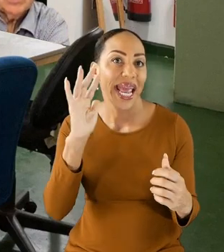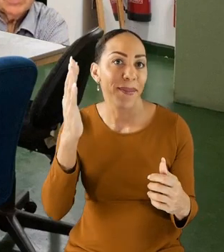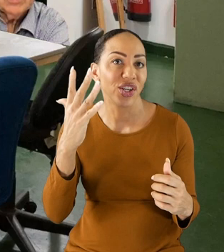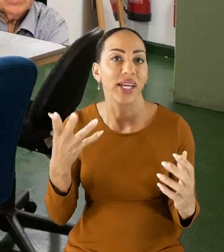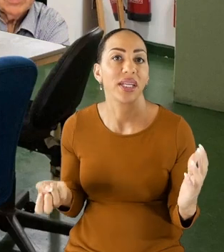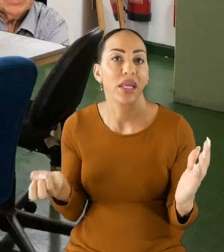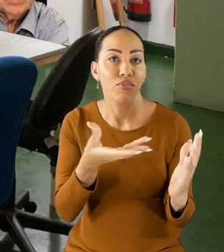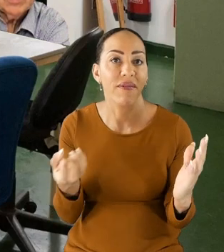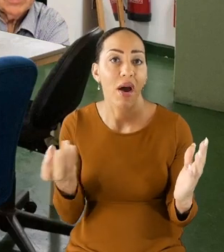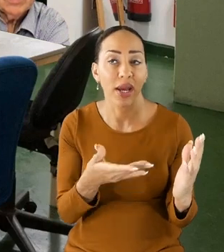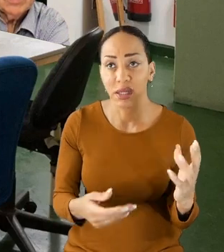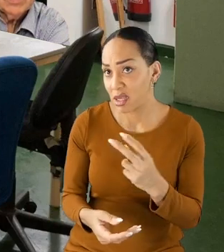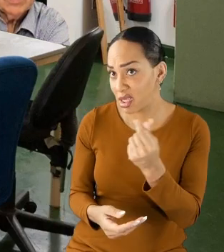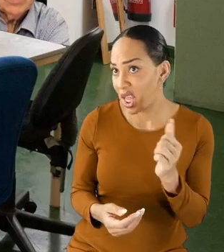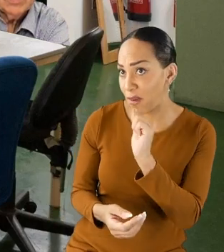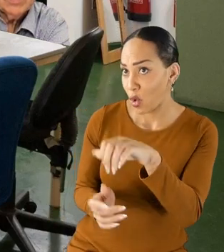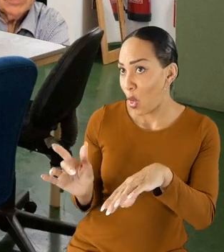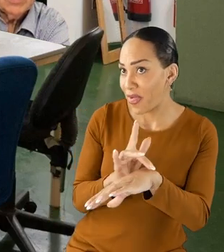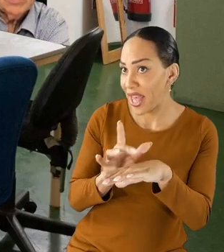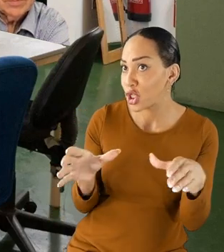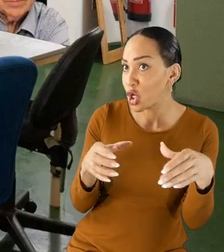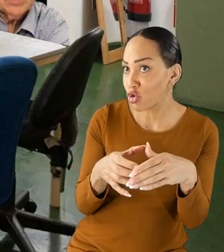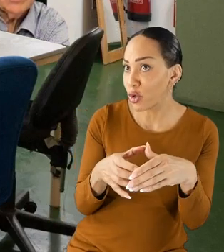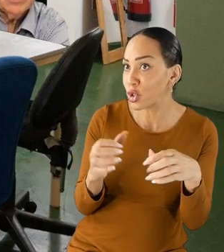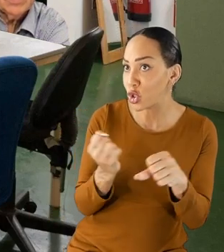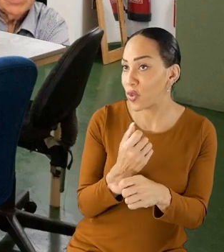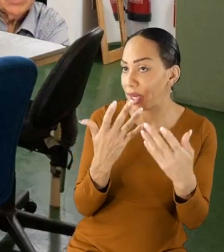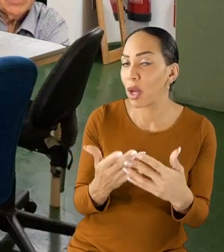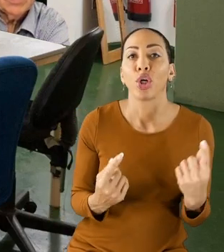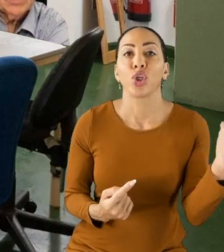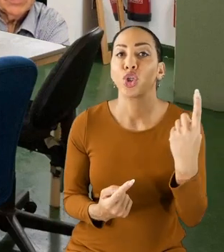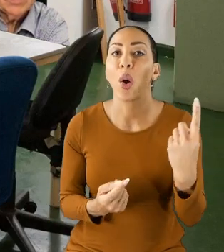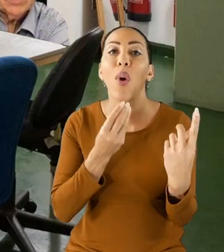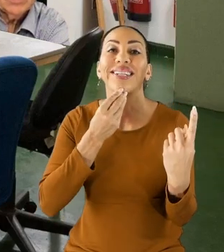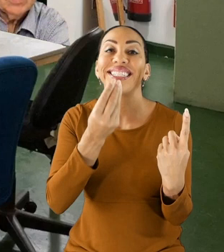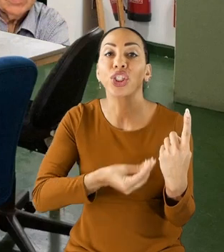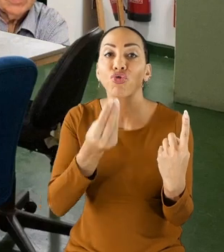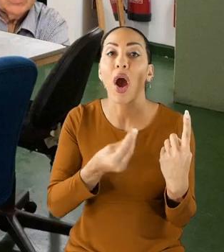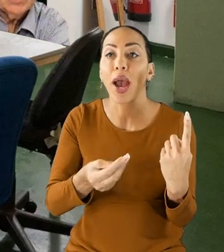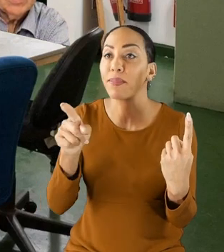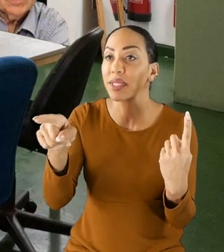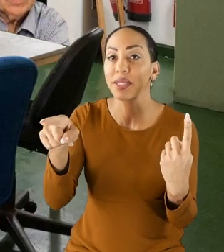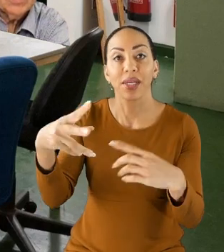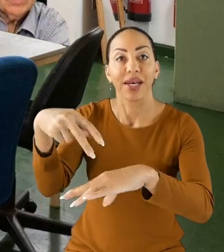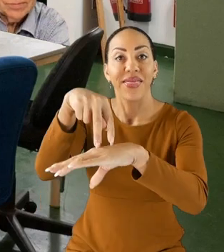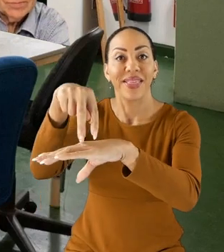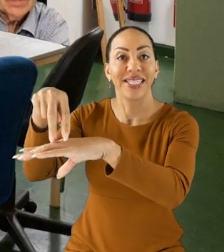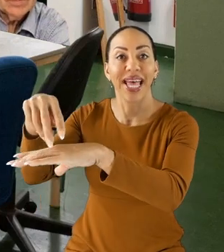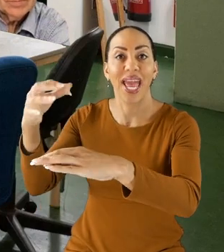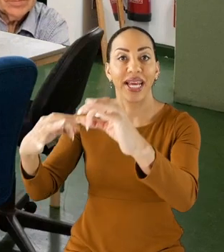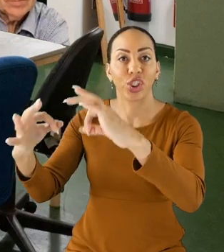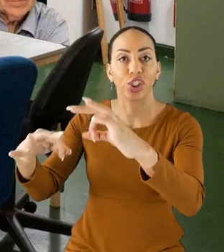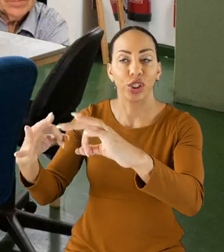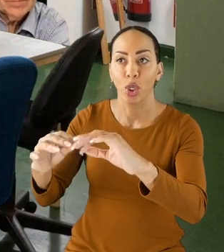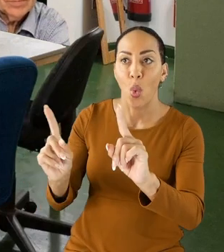And that's what some of the theater groups do now, you know, so there's someone describing what's going on the stage